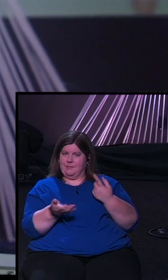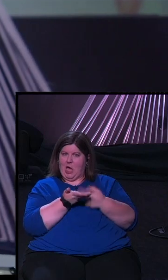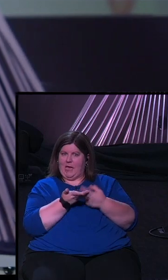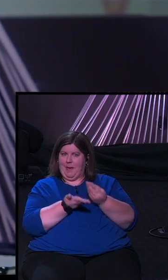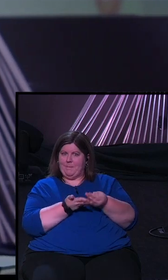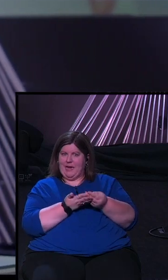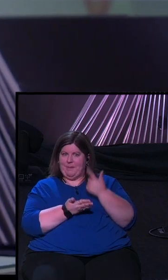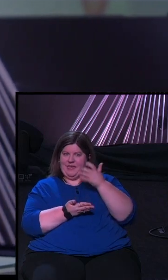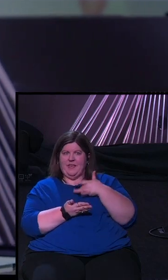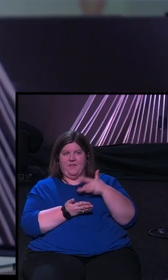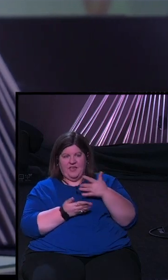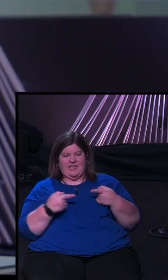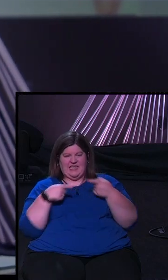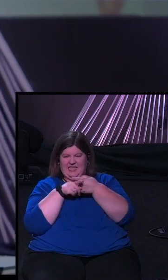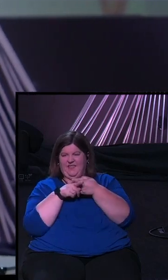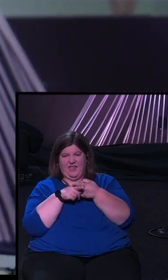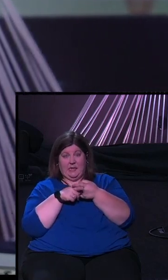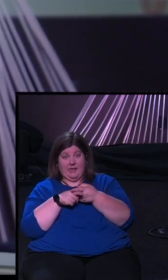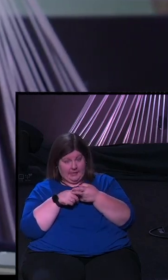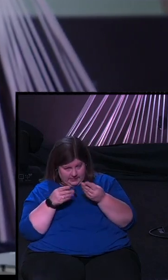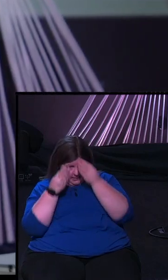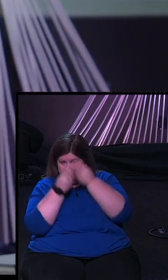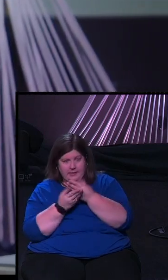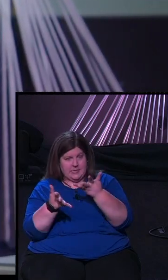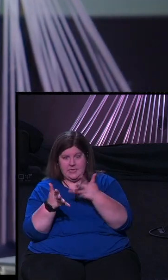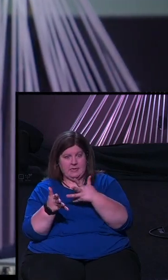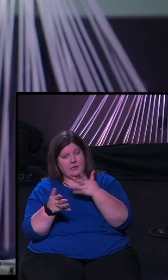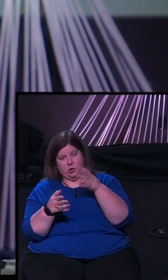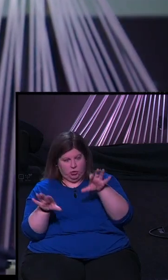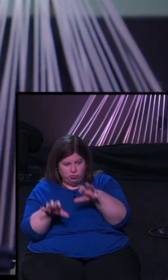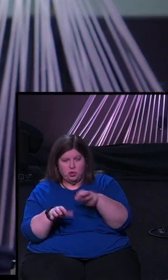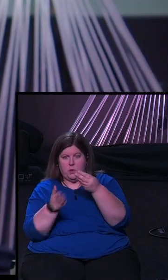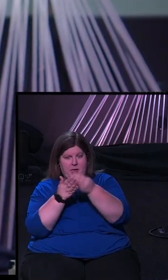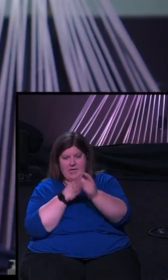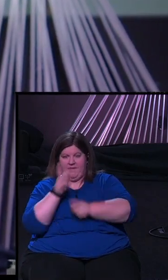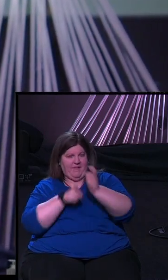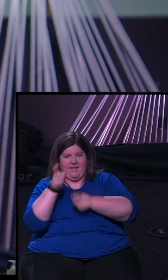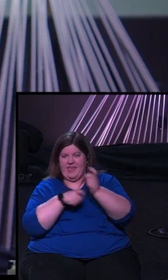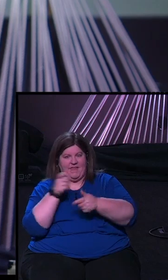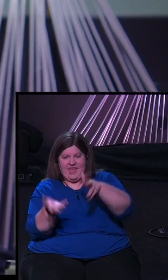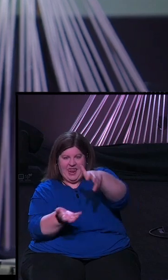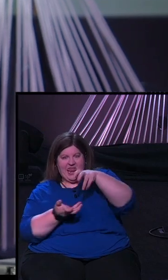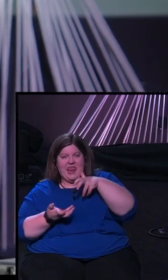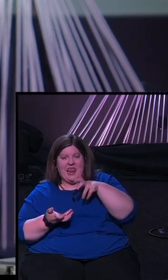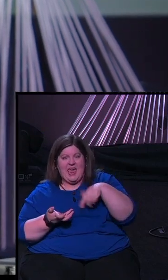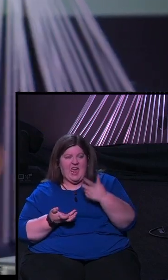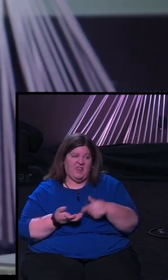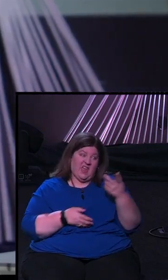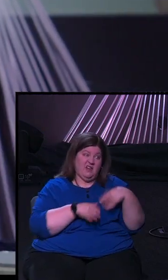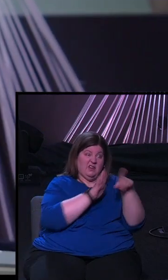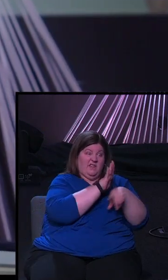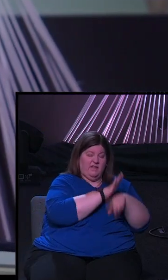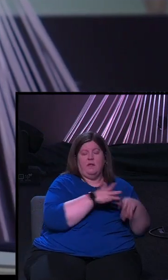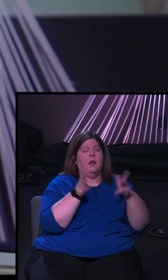because it feels like it's this conflicting information. Like, here's money, and you should do money, and you should give money, and you should give it to us money, and then here's the way that you